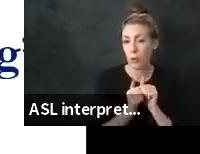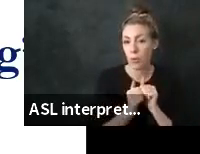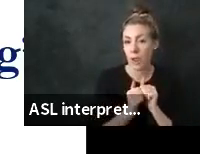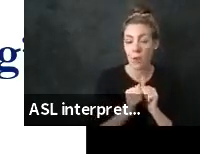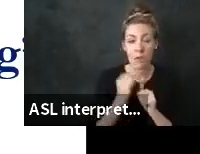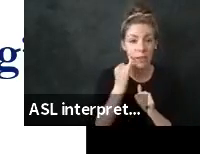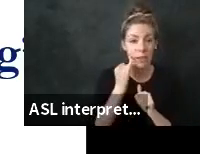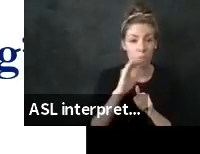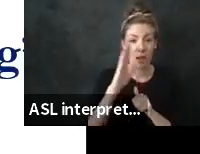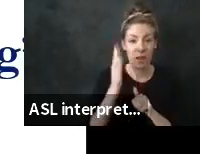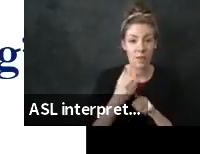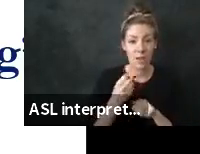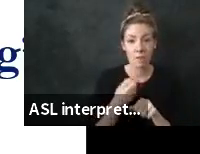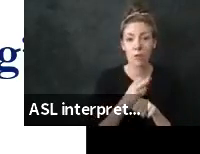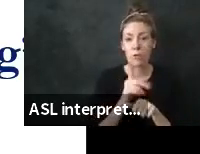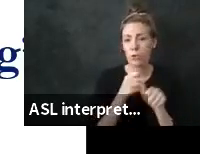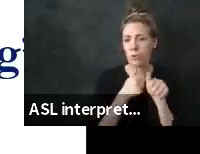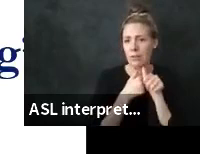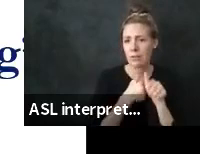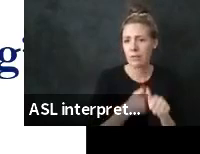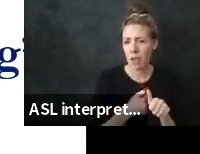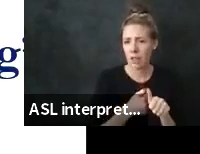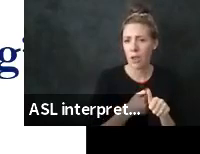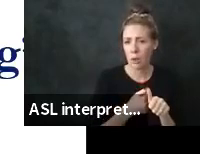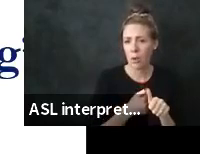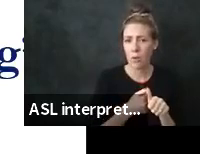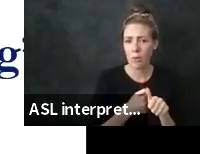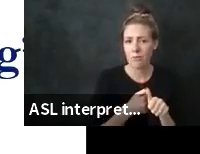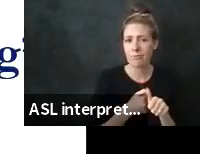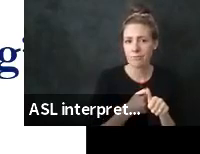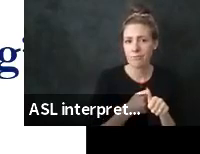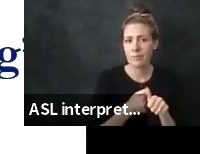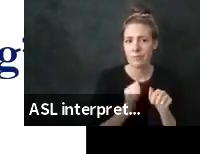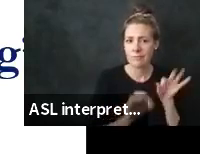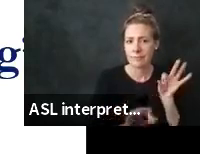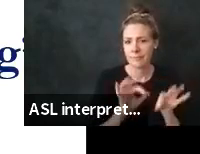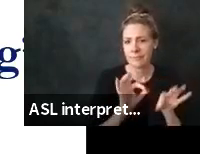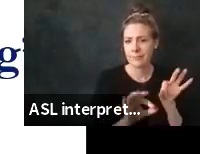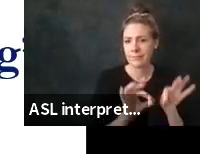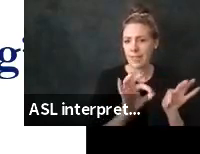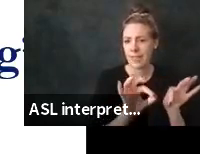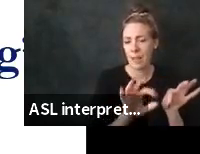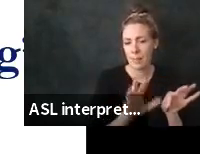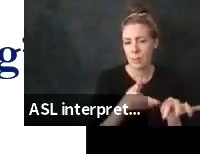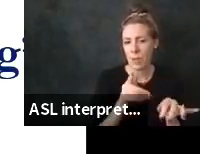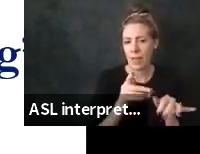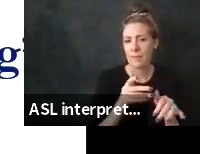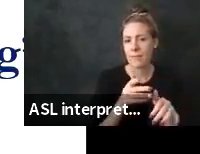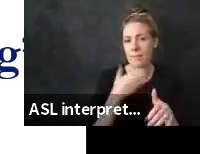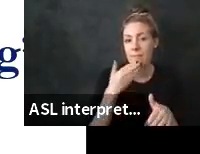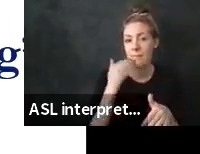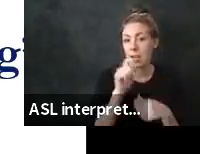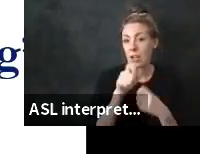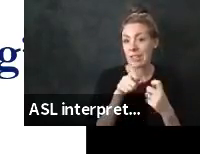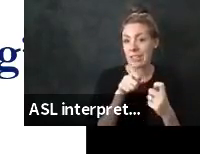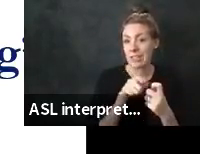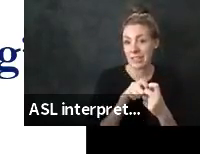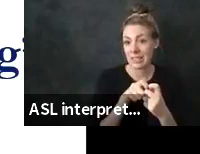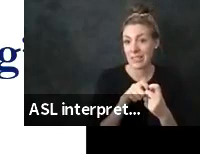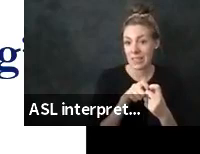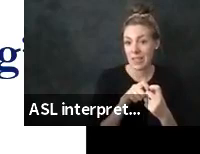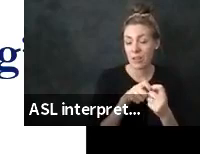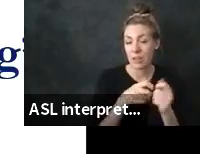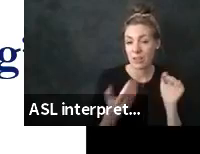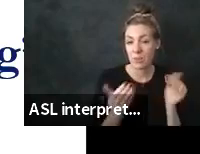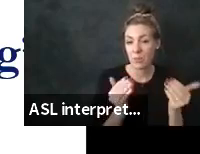used it can follow the tutorial, and you can get greater detail than the District R,